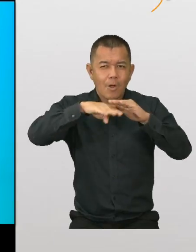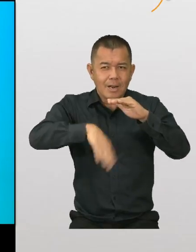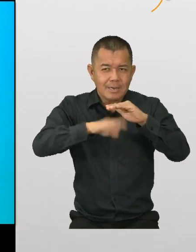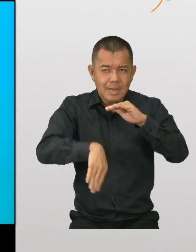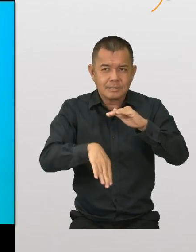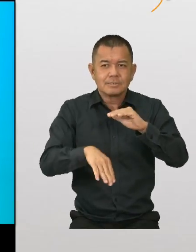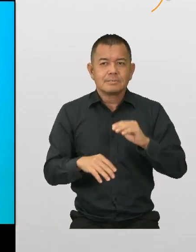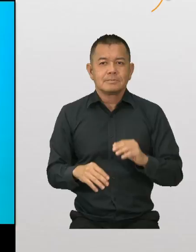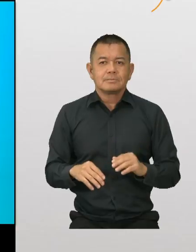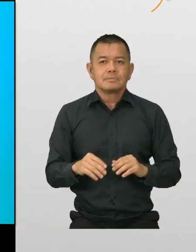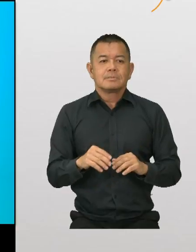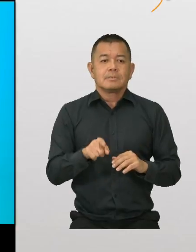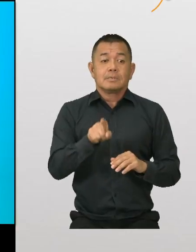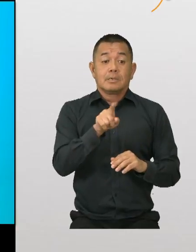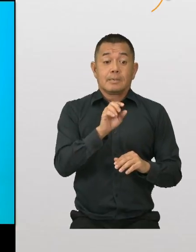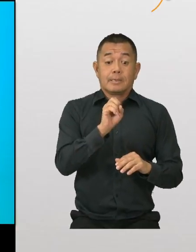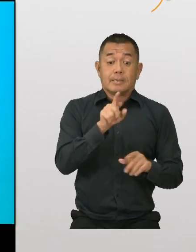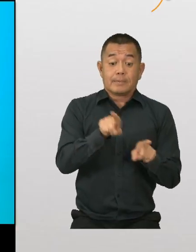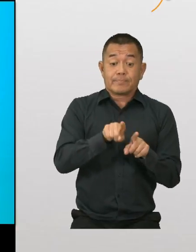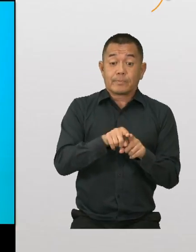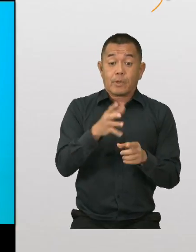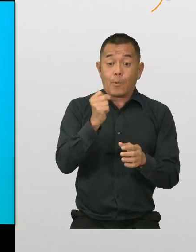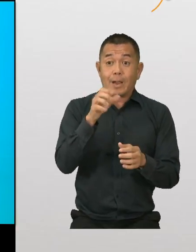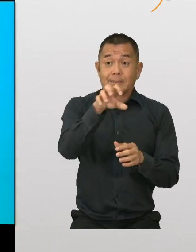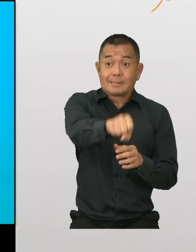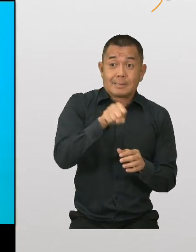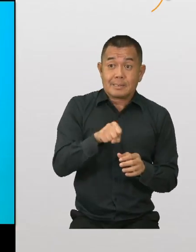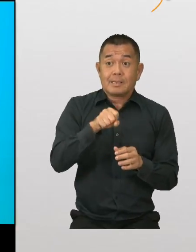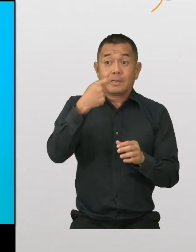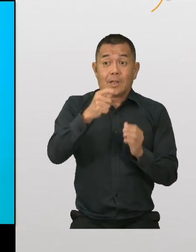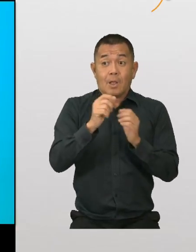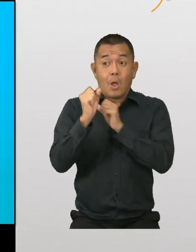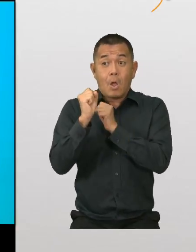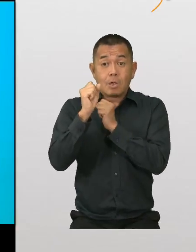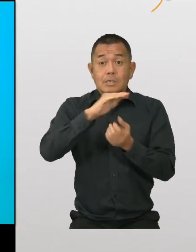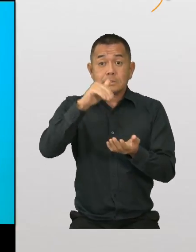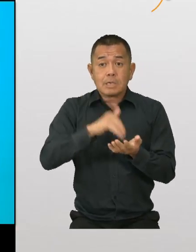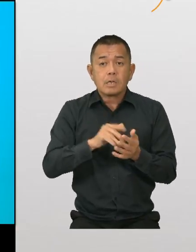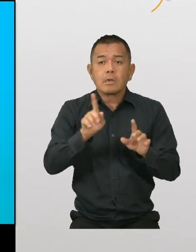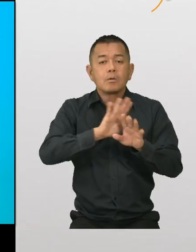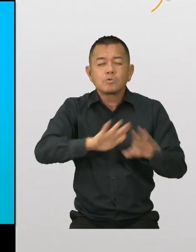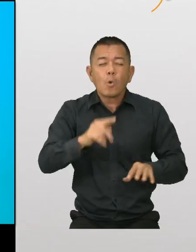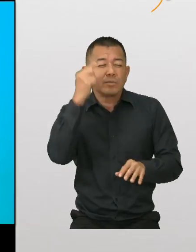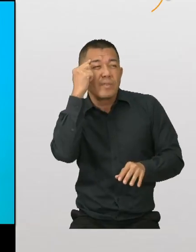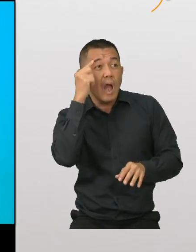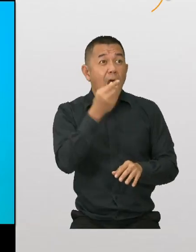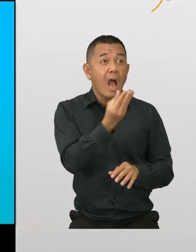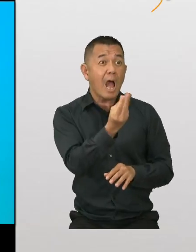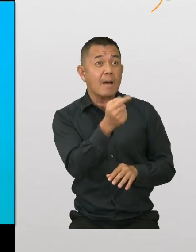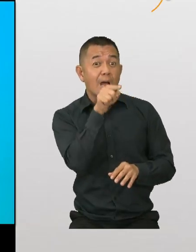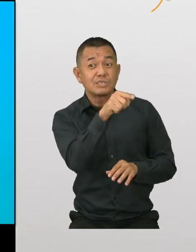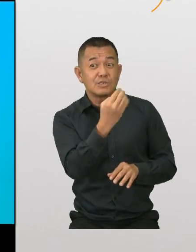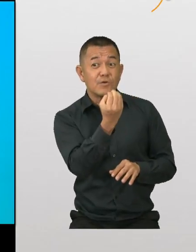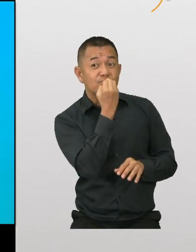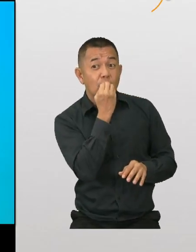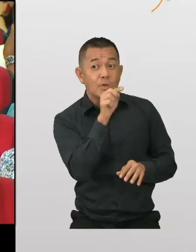tender out the hawker centres, we do not access bids just on their tender price alone, but also on whether the operators can